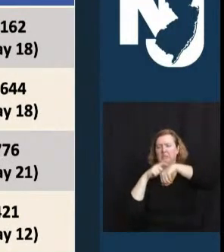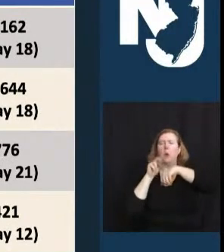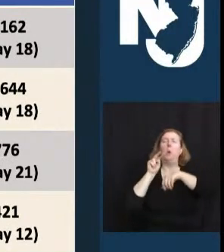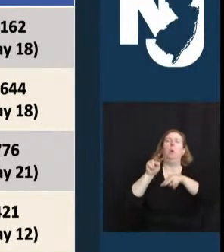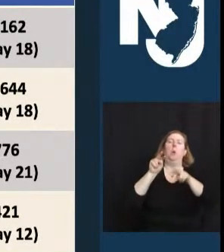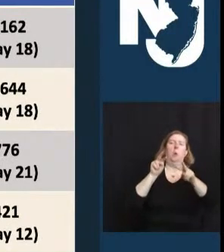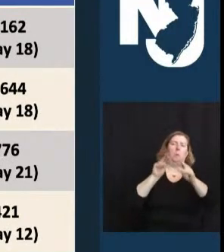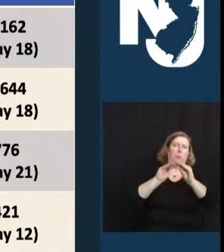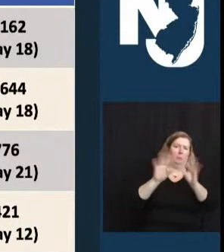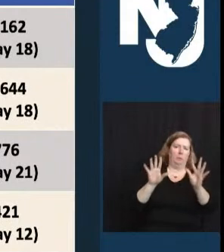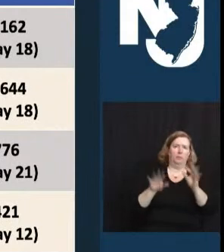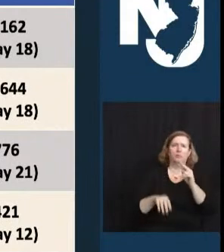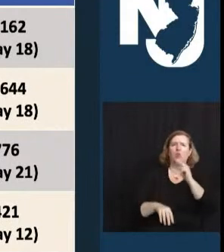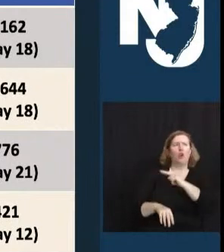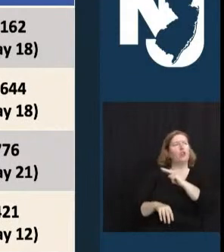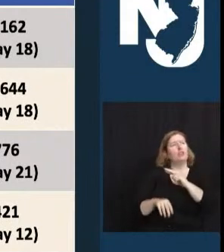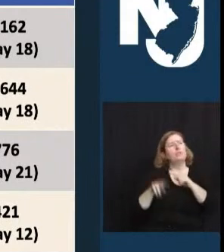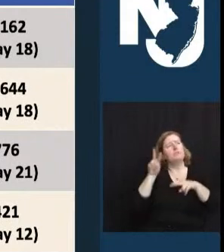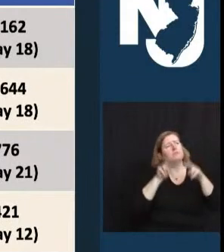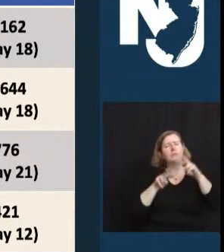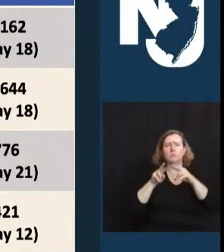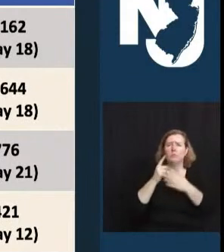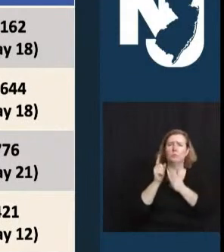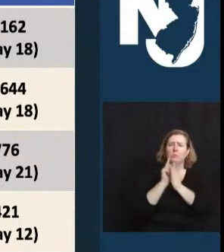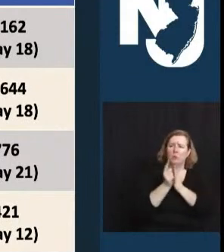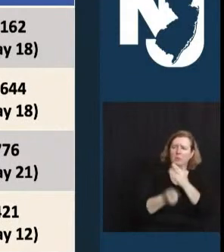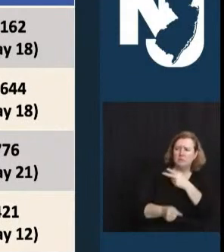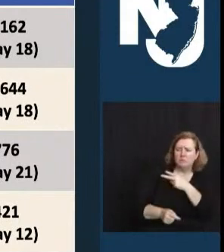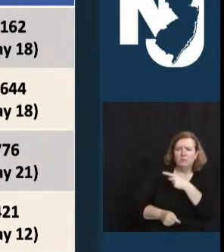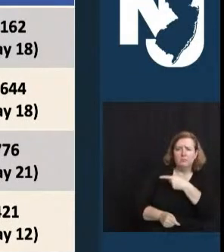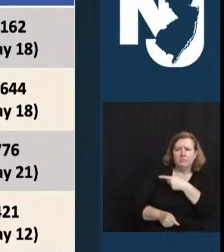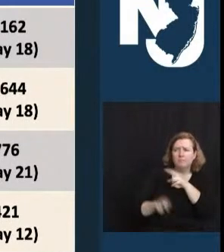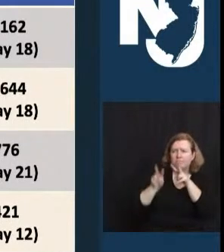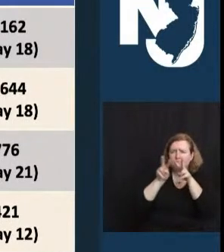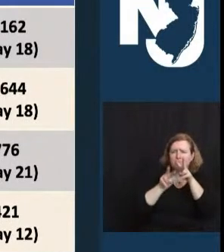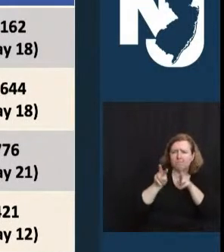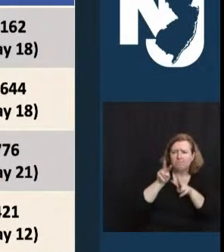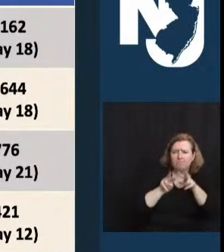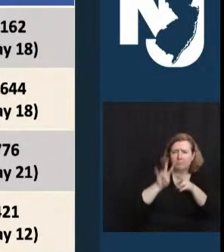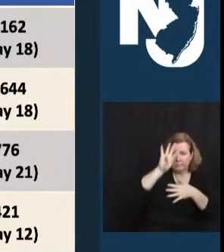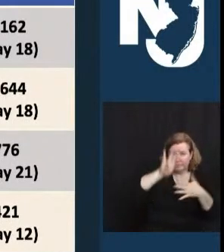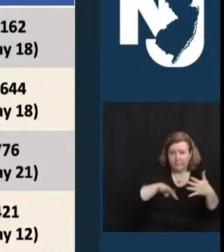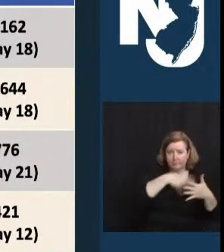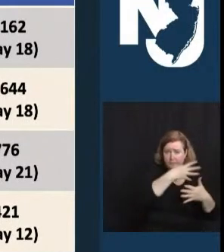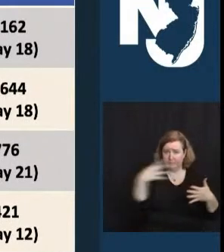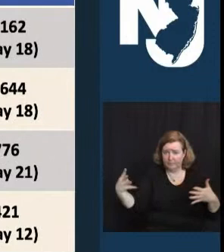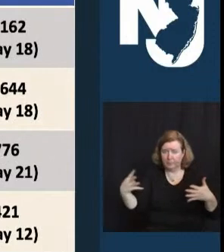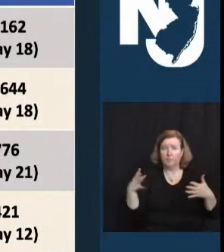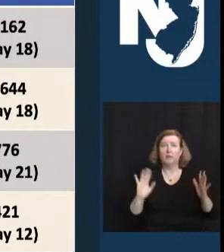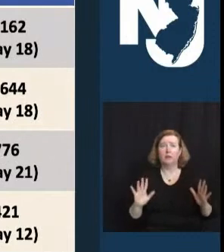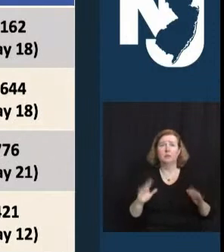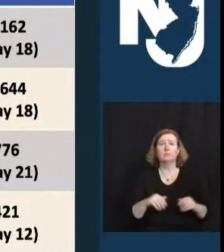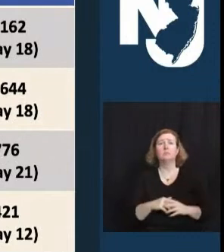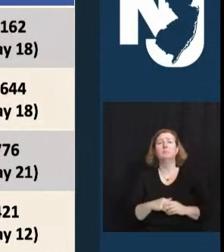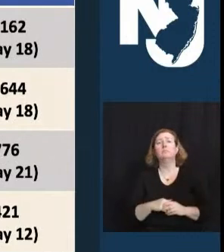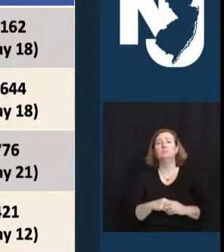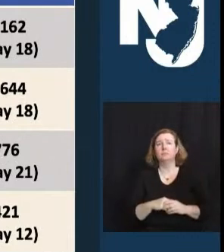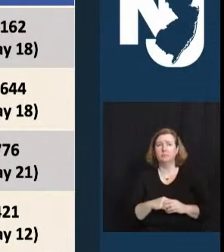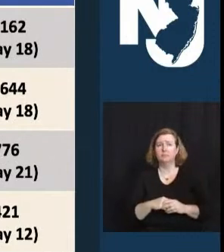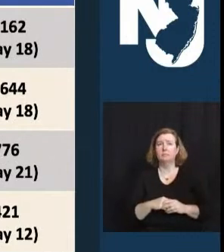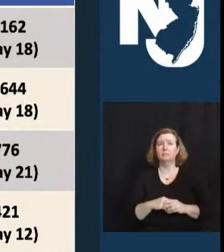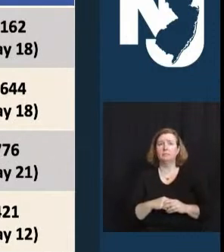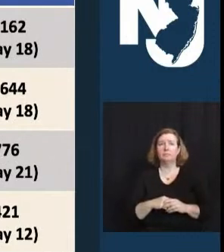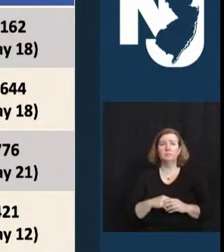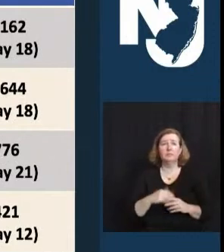minute there and take a gander. Not a whole lot of difference in terms of timing. In fact, no difference in timing between the best